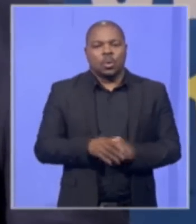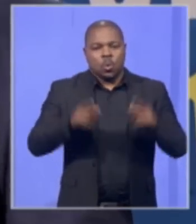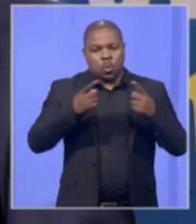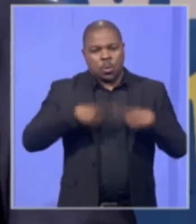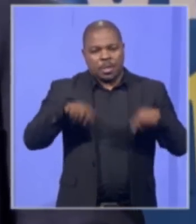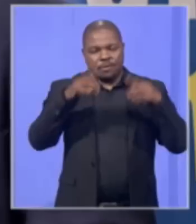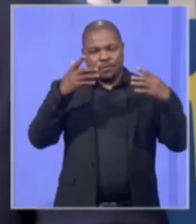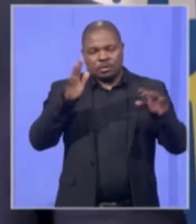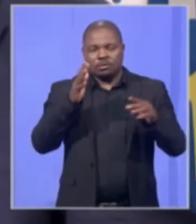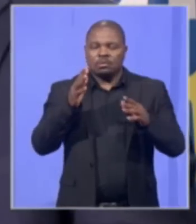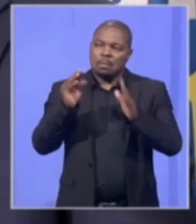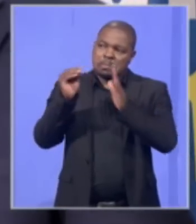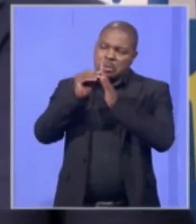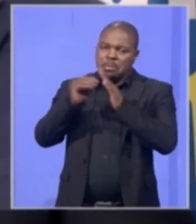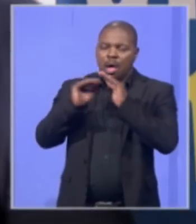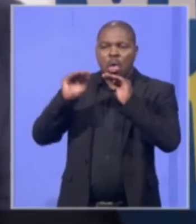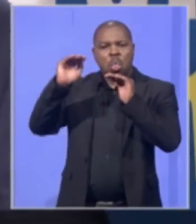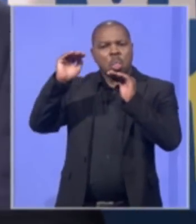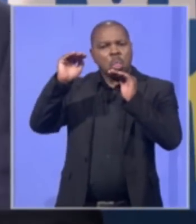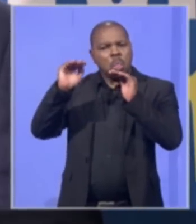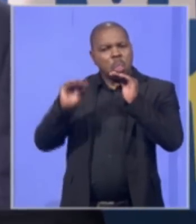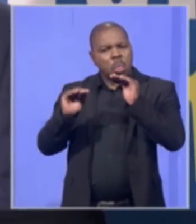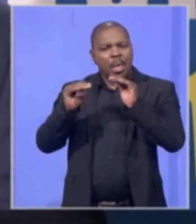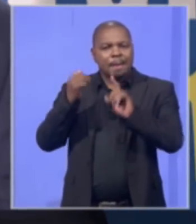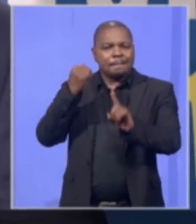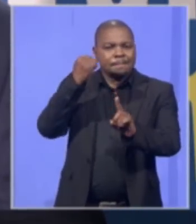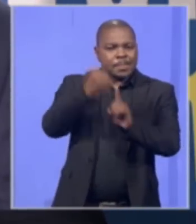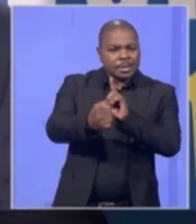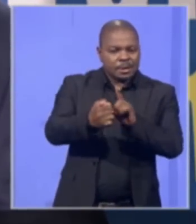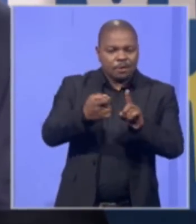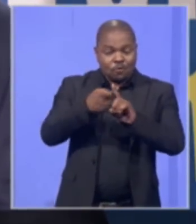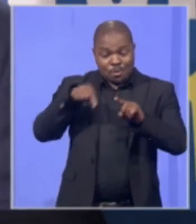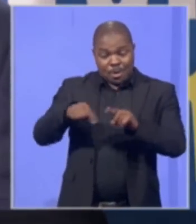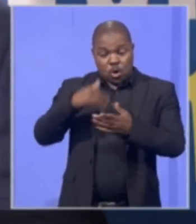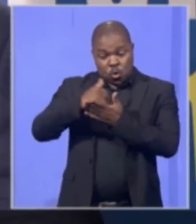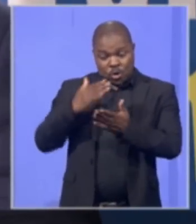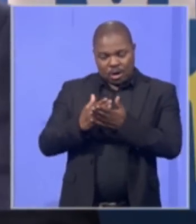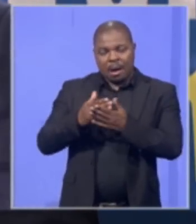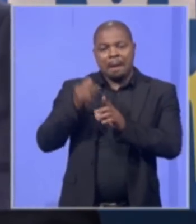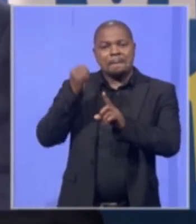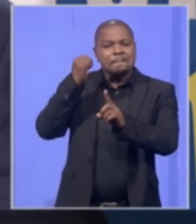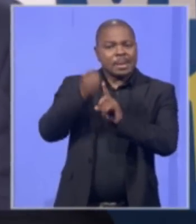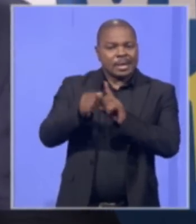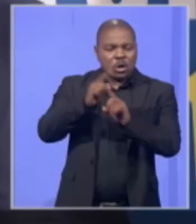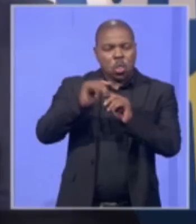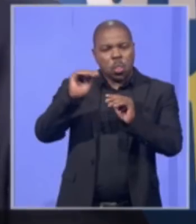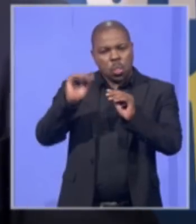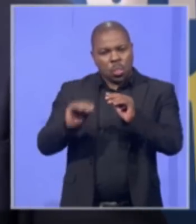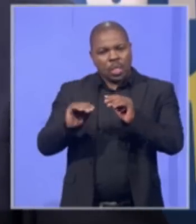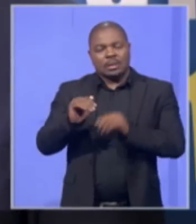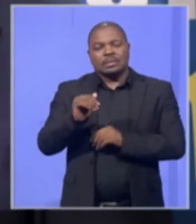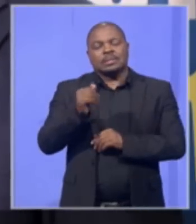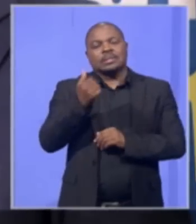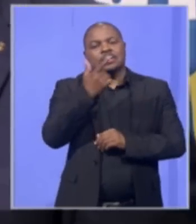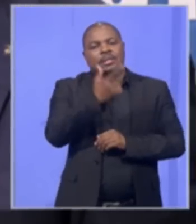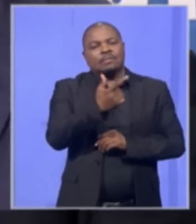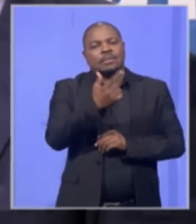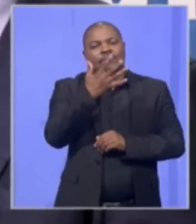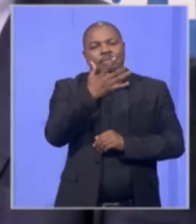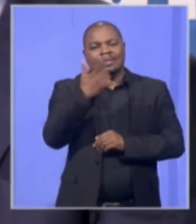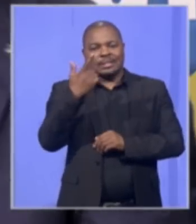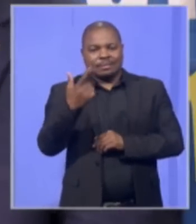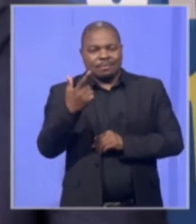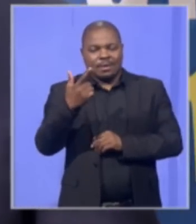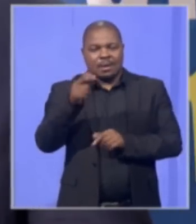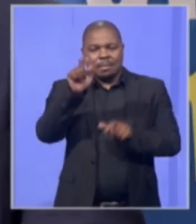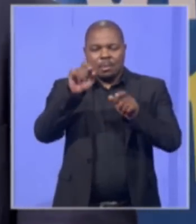recorded a reduction in terms of the murders for the current quarter. That is a reduction of 757